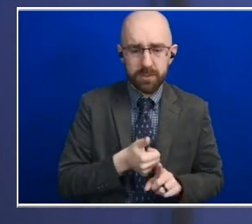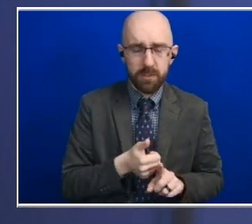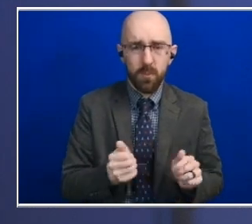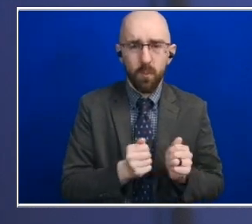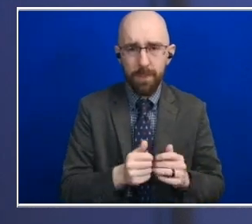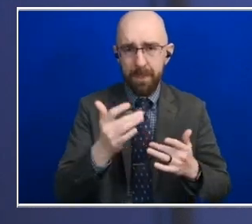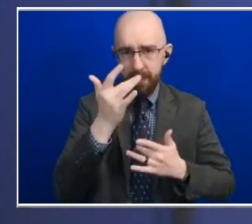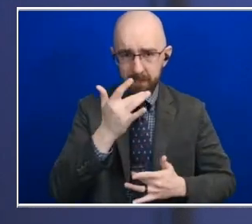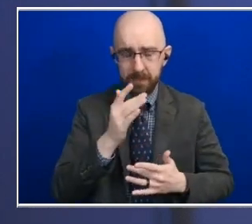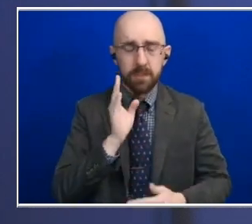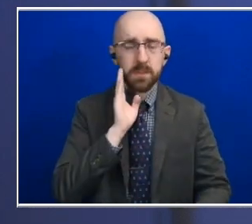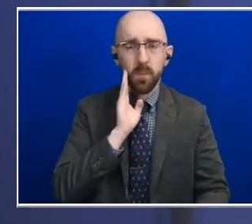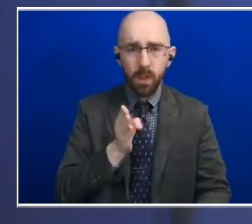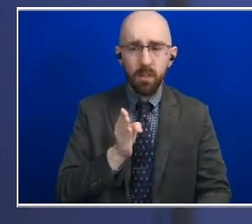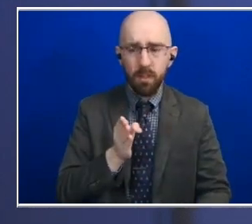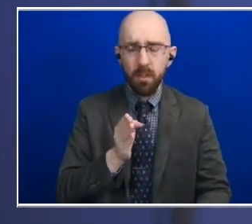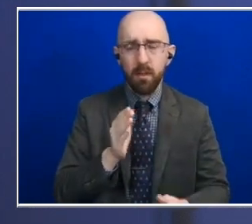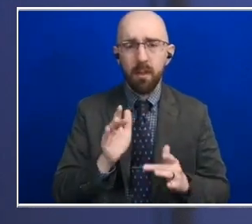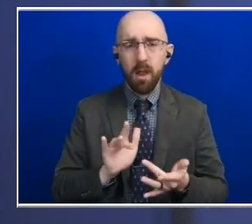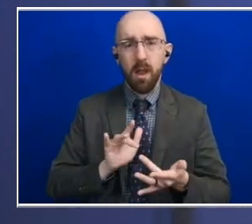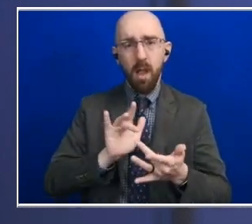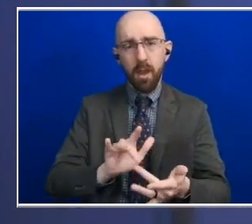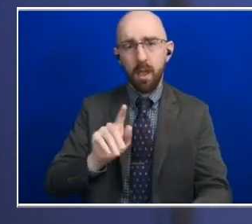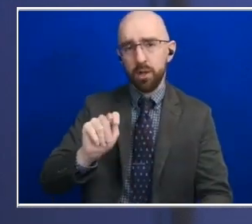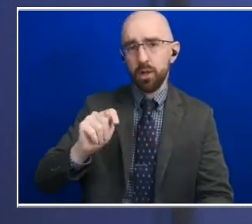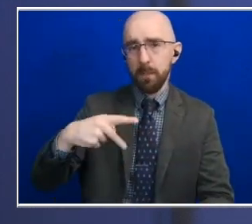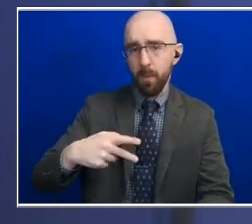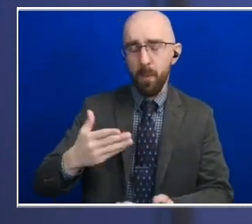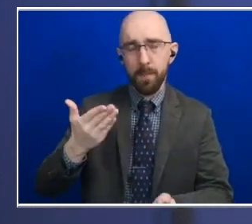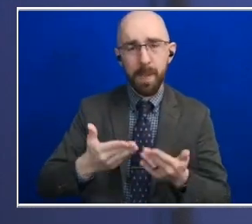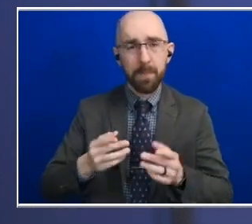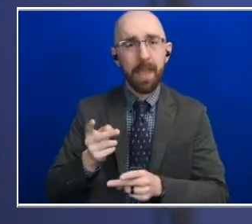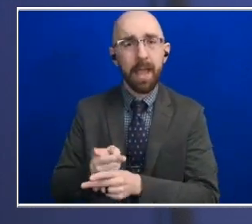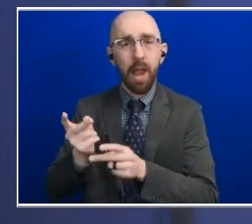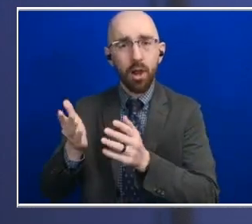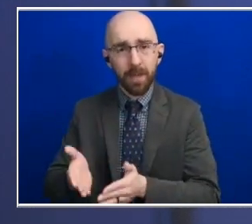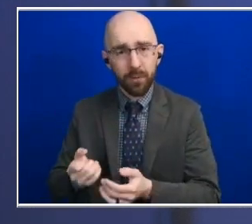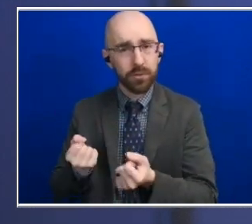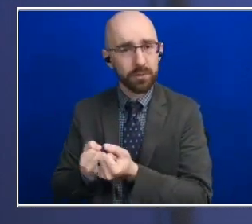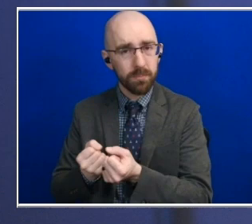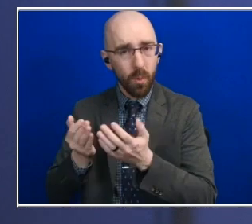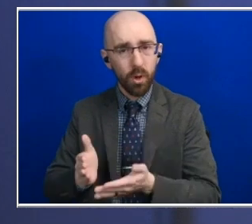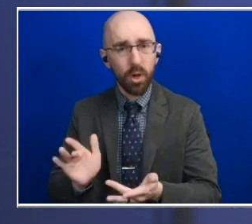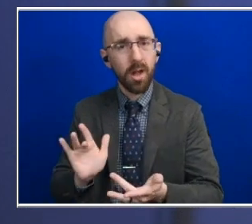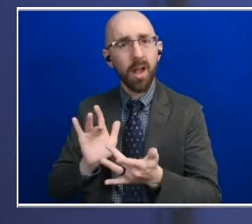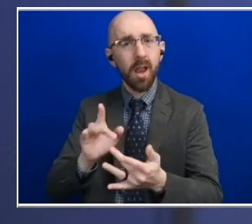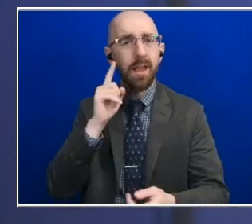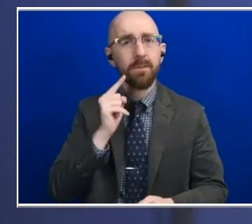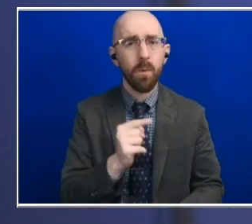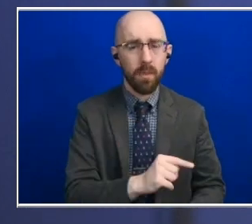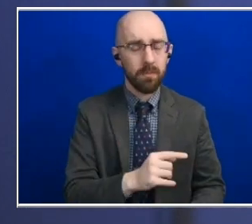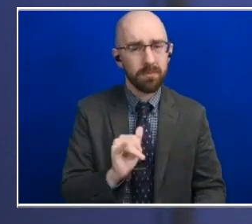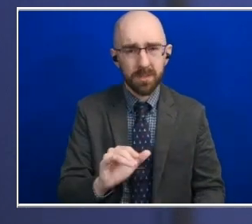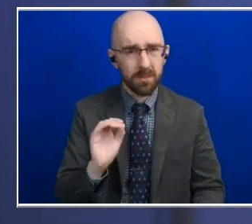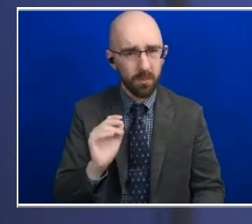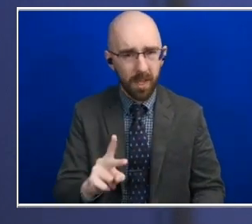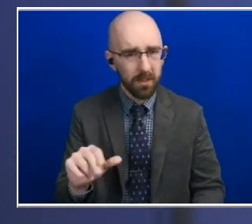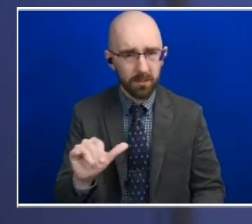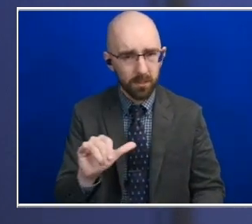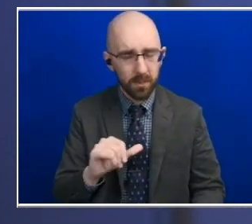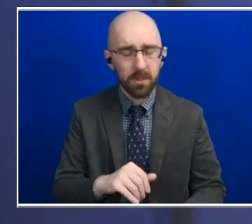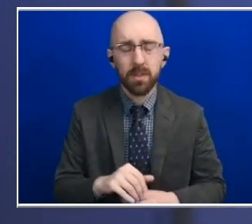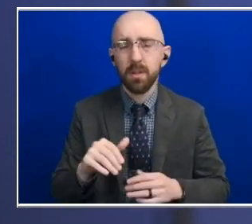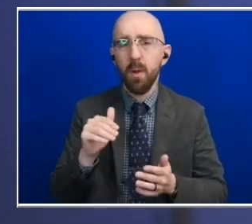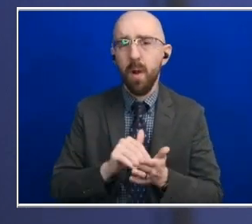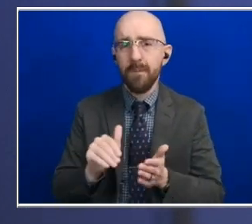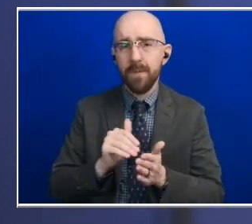to, contact Turning Point. It might be the caregiver or the supporter, and that's okay. So oftentimes people that might have, like, I'll give